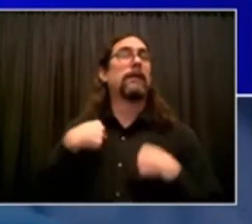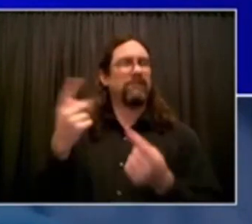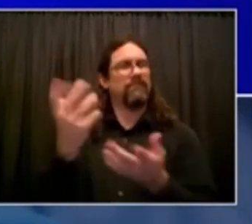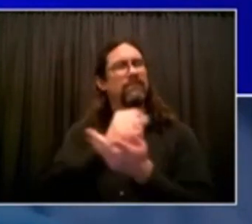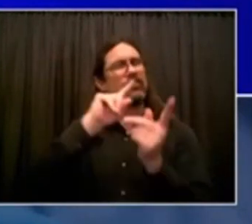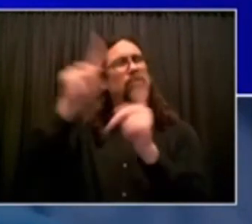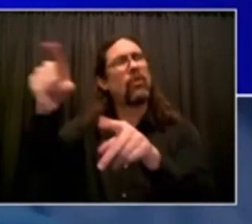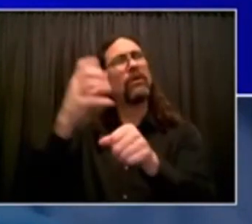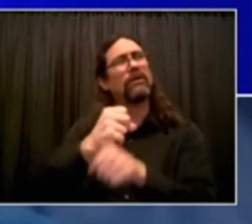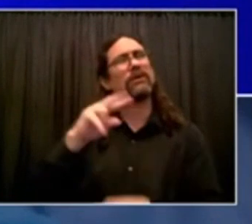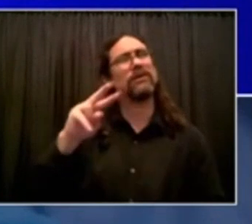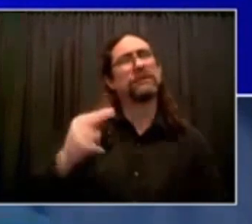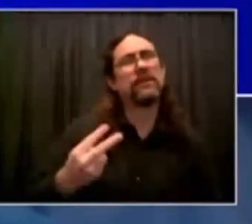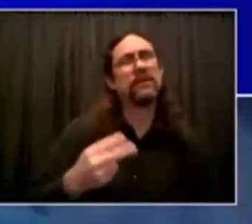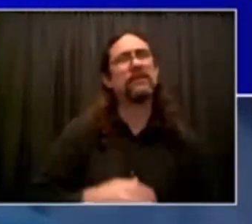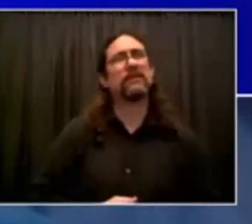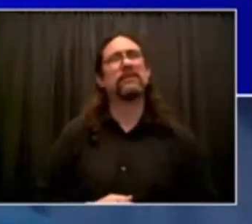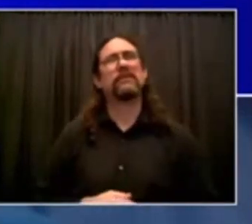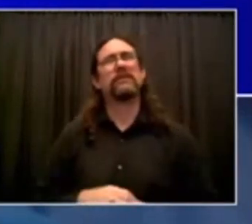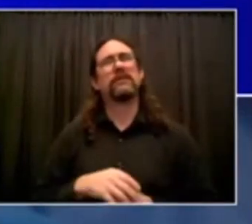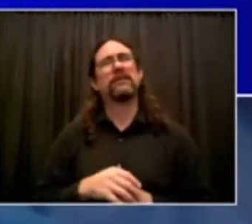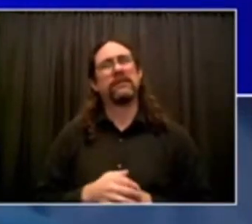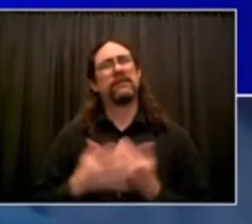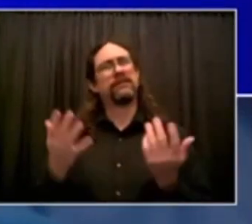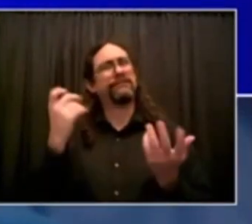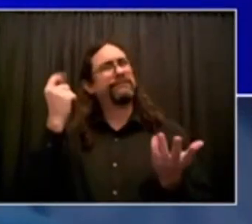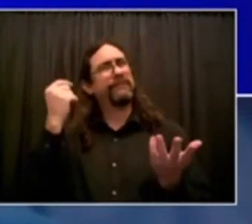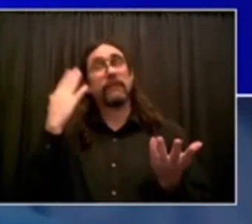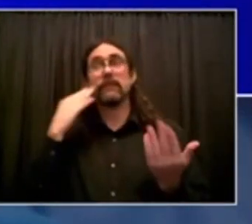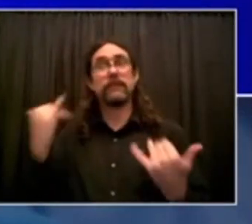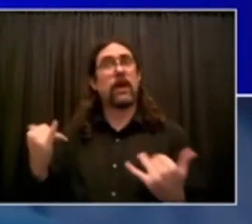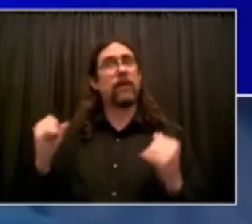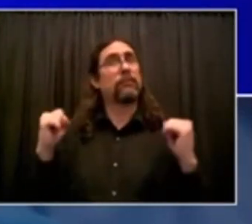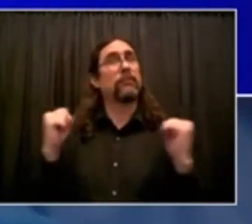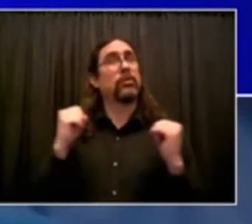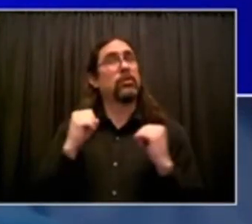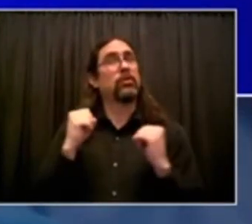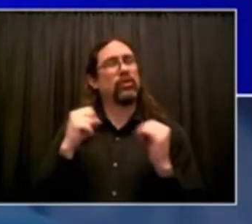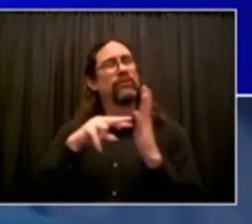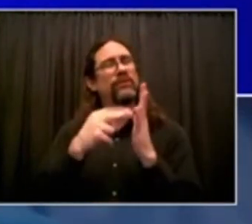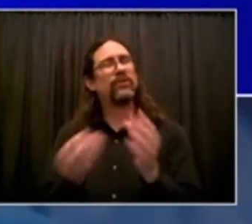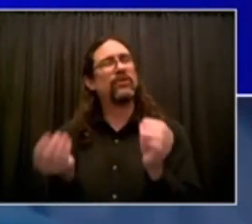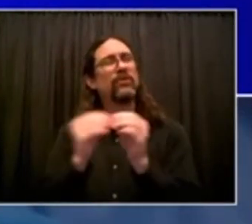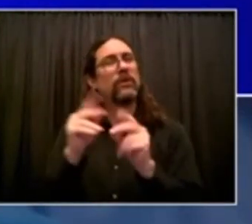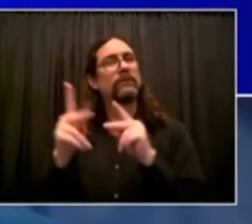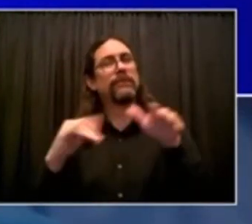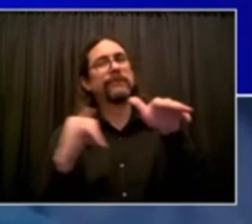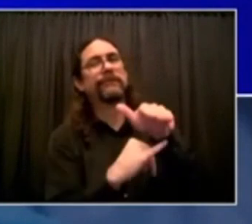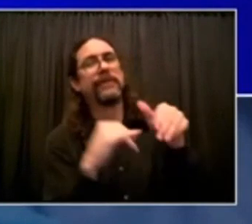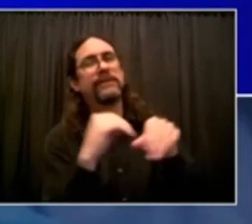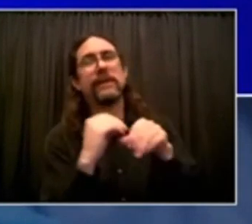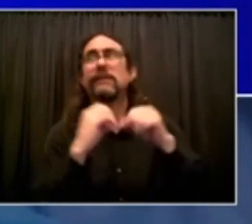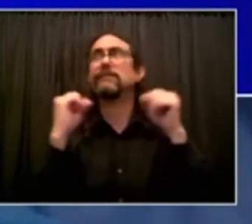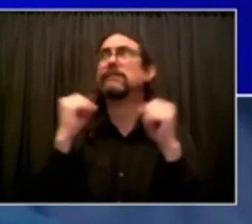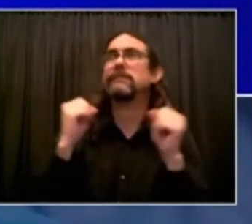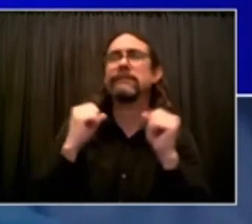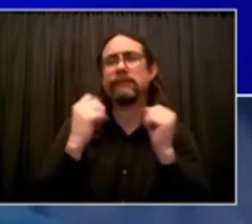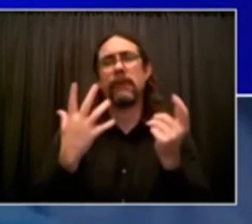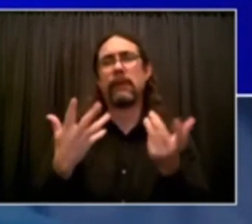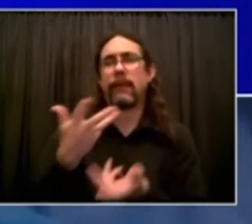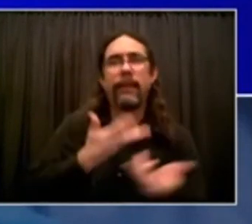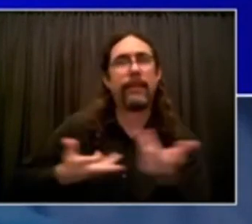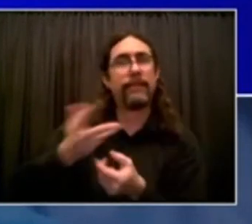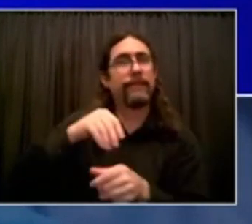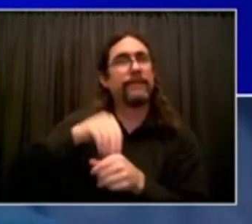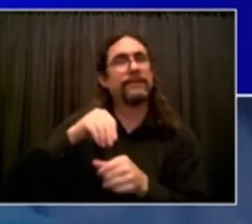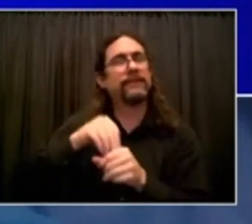Now, another point on Key to NYC, thinking of the youngest New Yorkers, the vaccination for the 5 to 11-year-olds. It's just begun